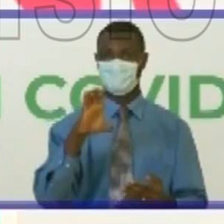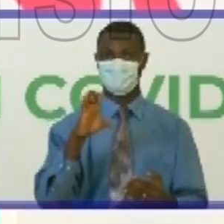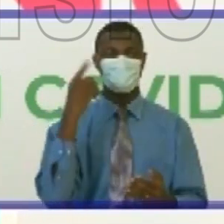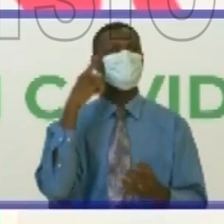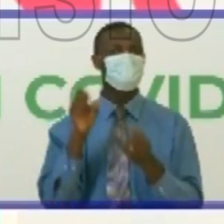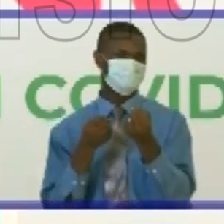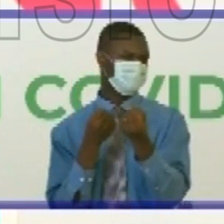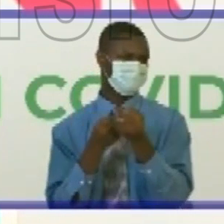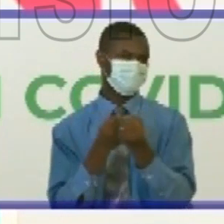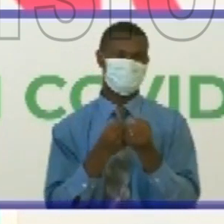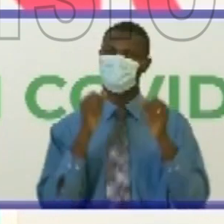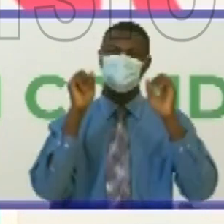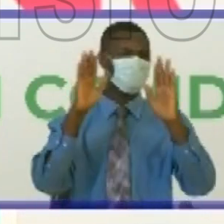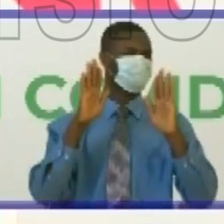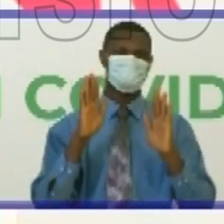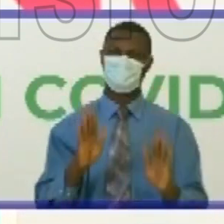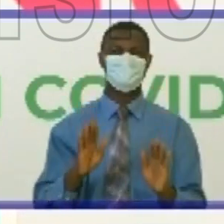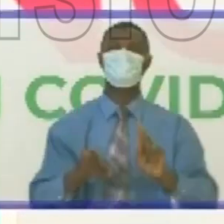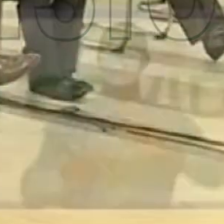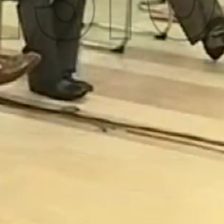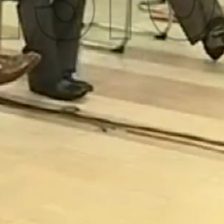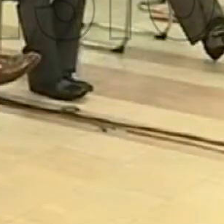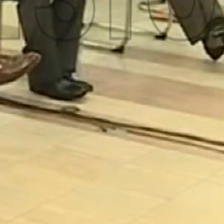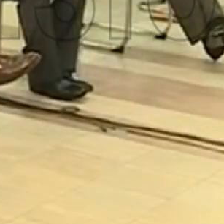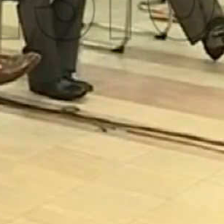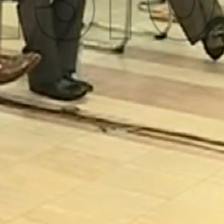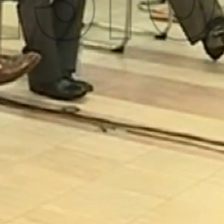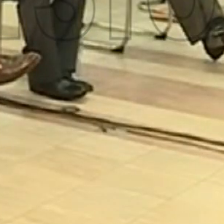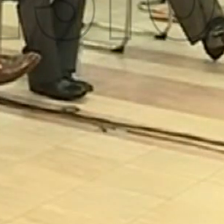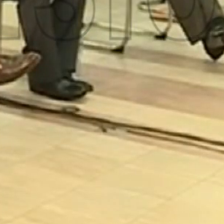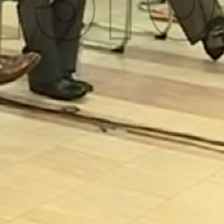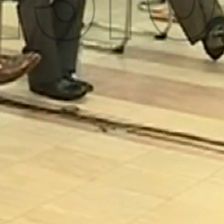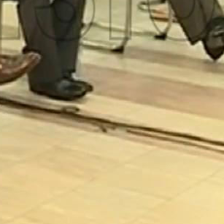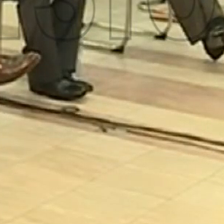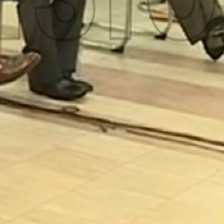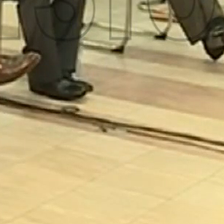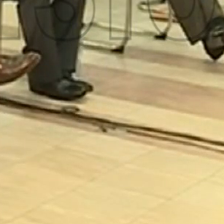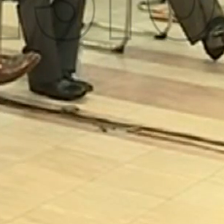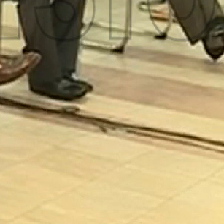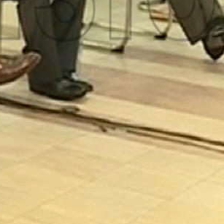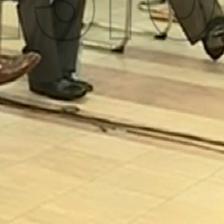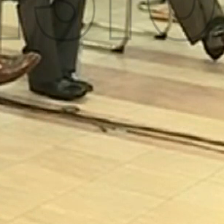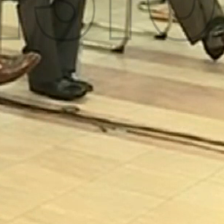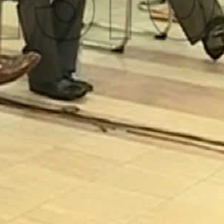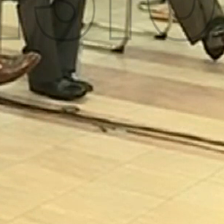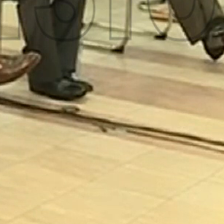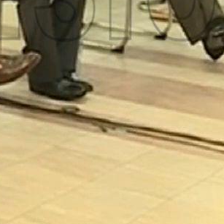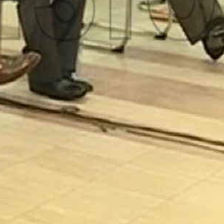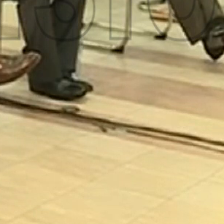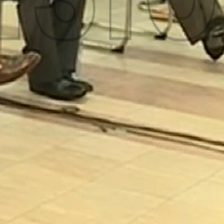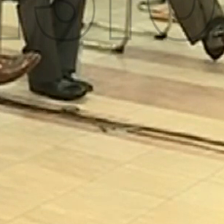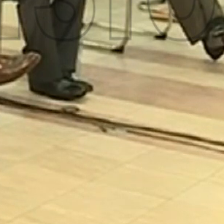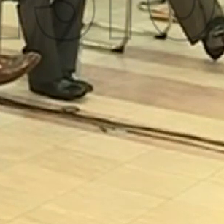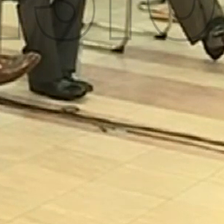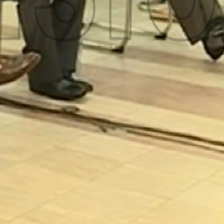a critical partner in the COVID response. I remember when I first started, we relied heavily on you for